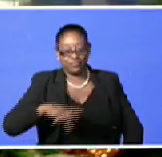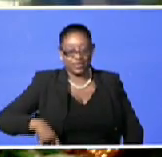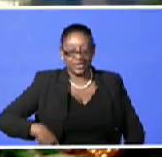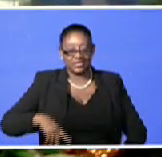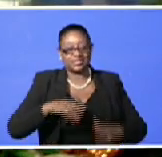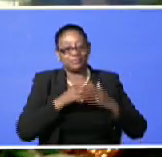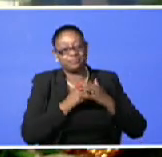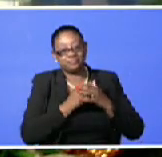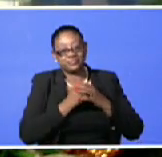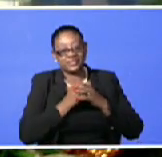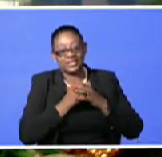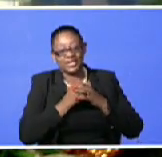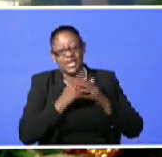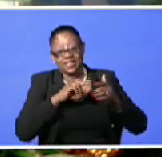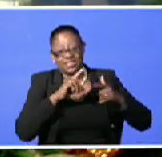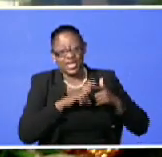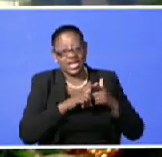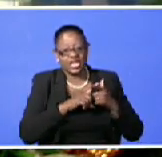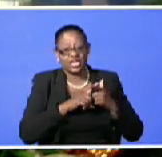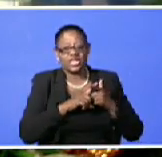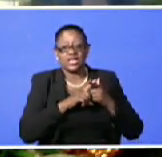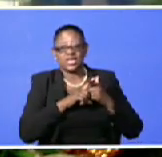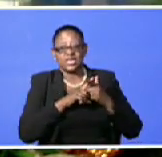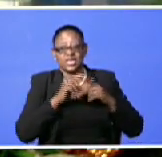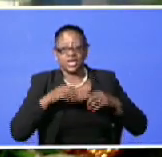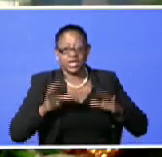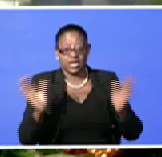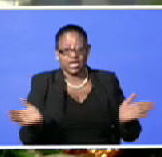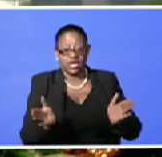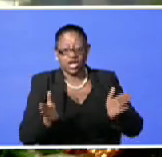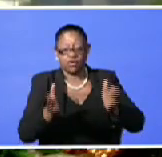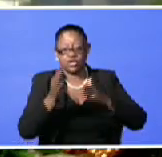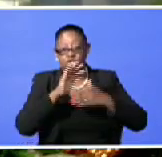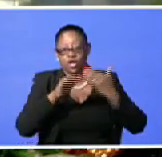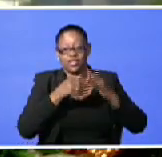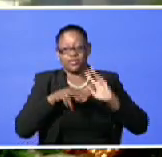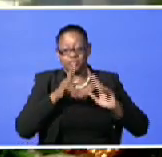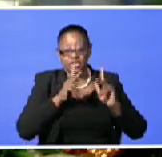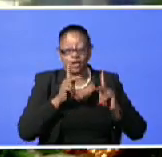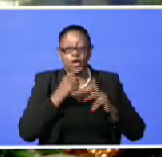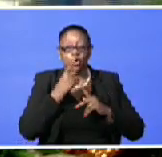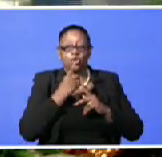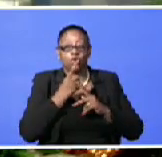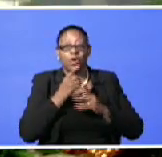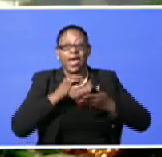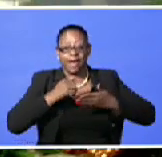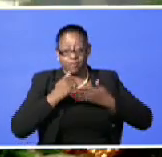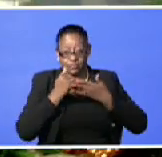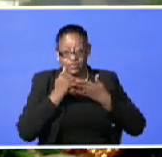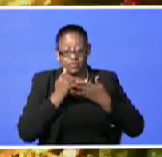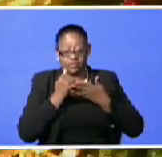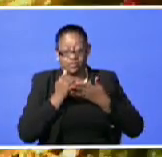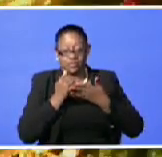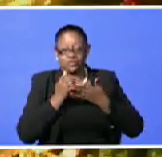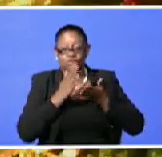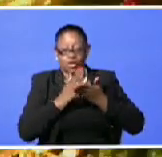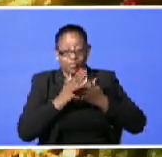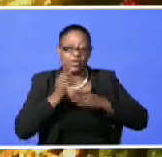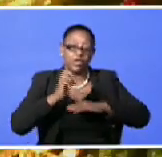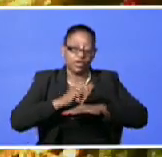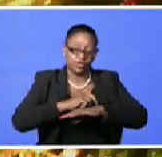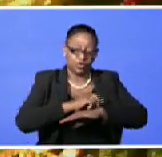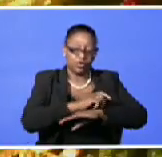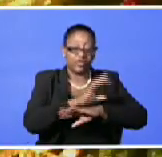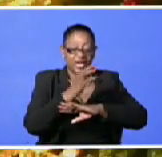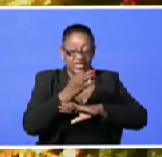Minister commended the work of public officers who assisted in reducing the spread of the COVID-19 virus. On behalf of